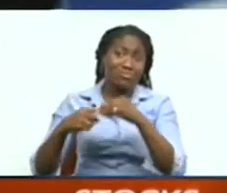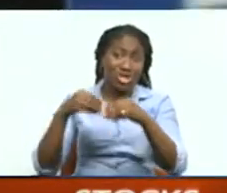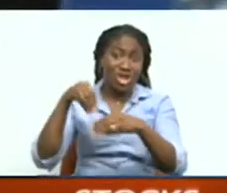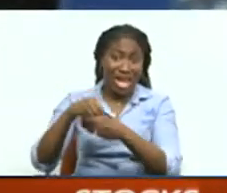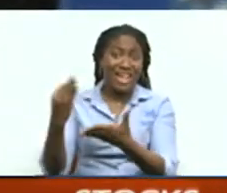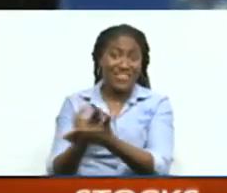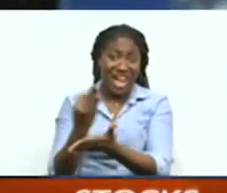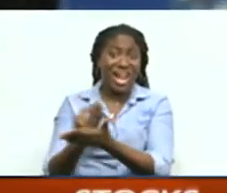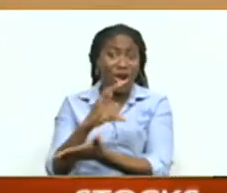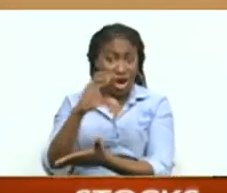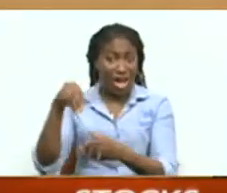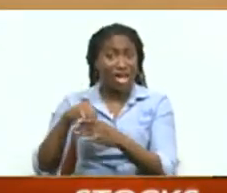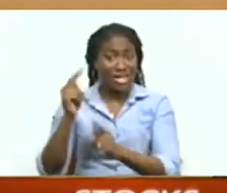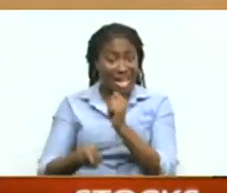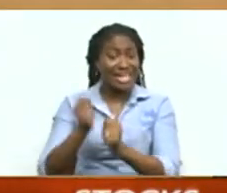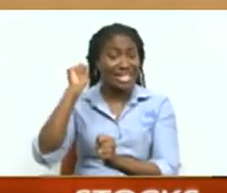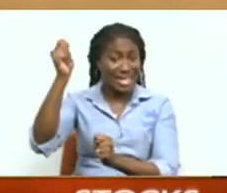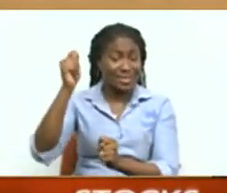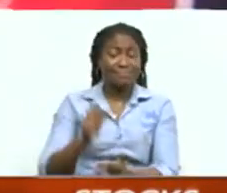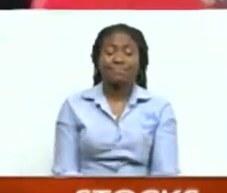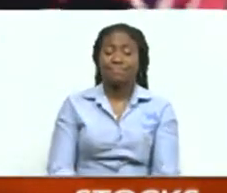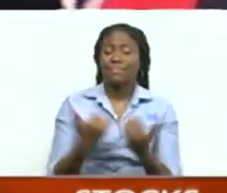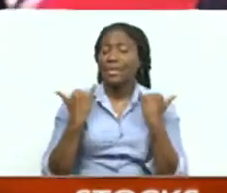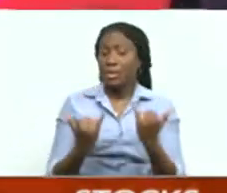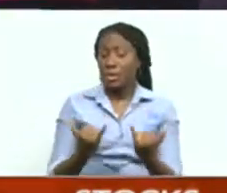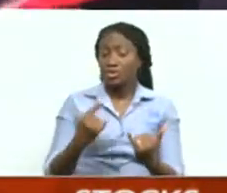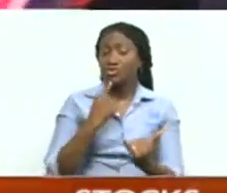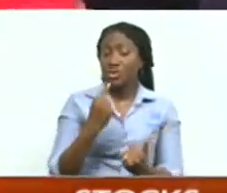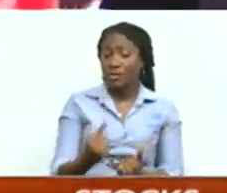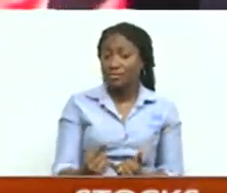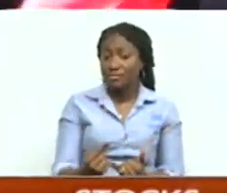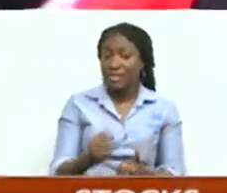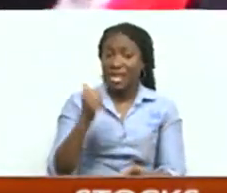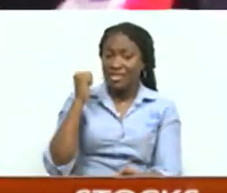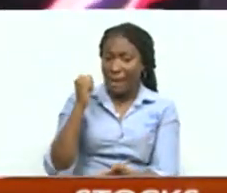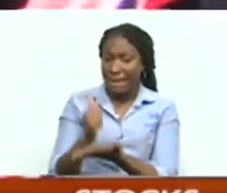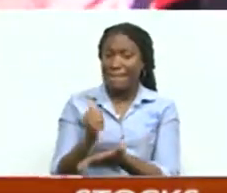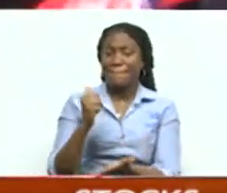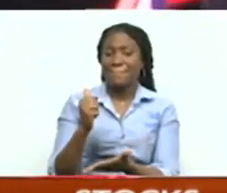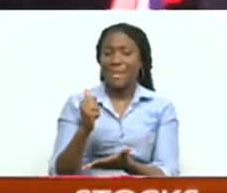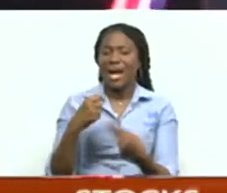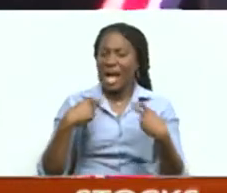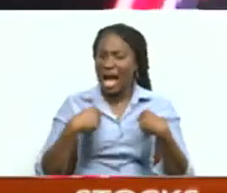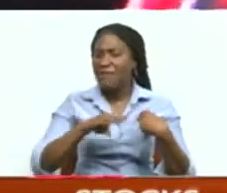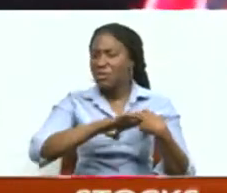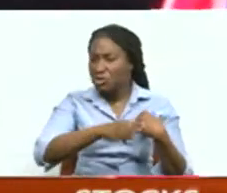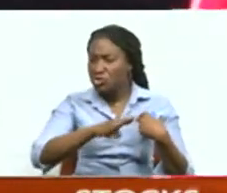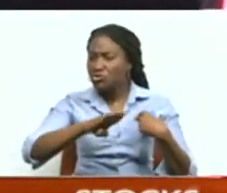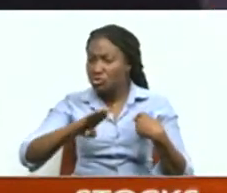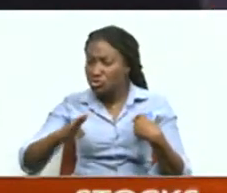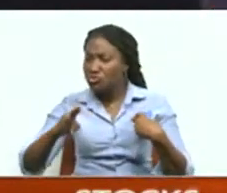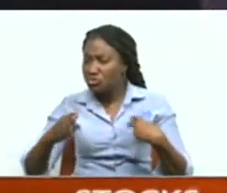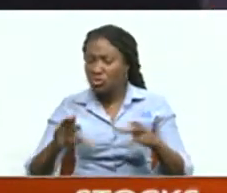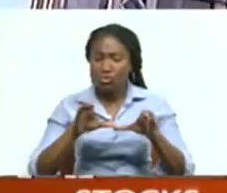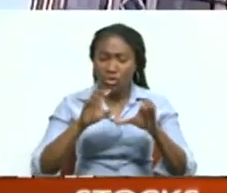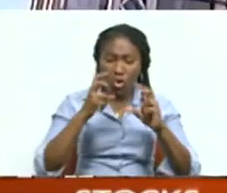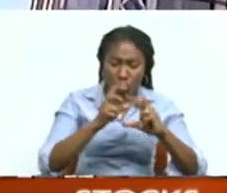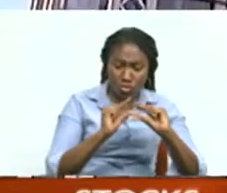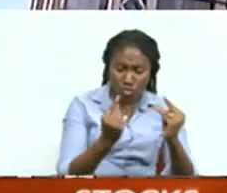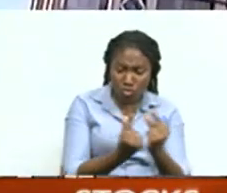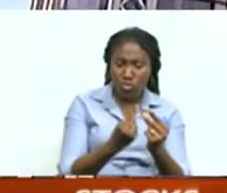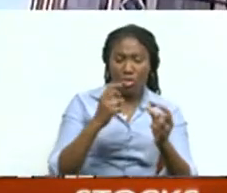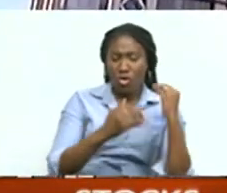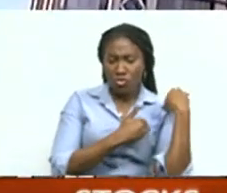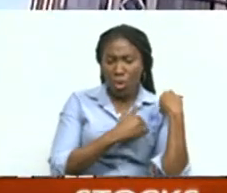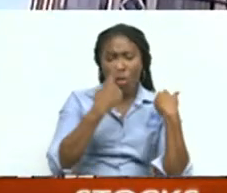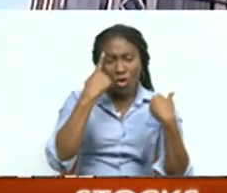sector of this country. At this time, she says, the bank had various units addressing varying issues, but an